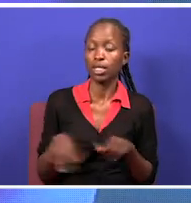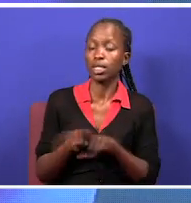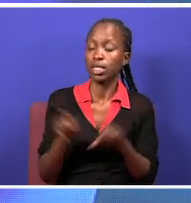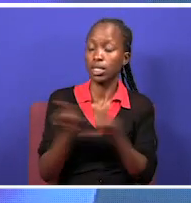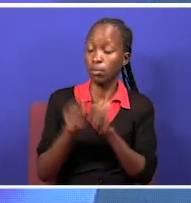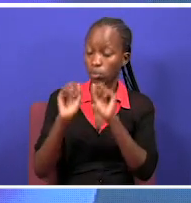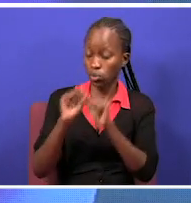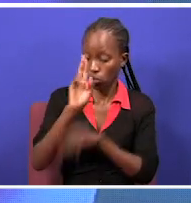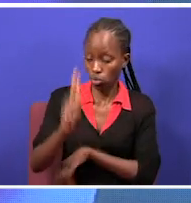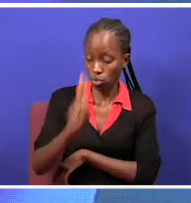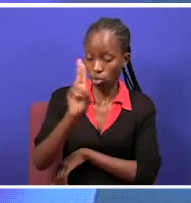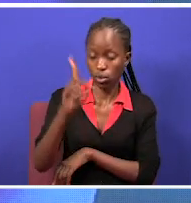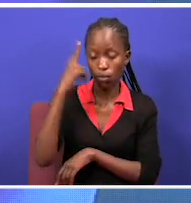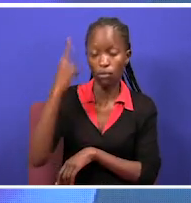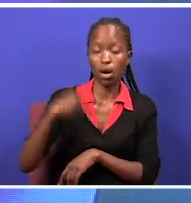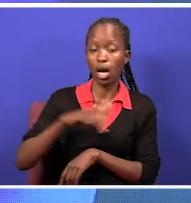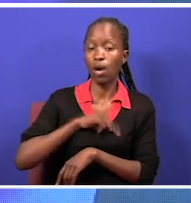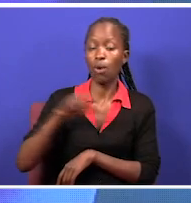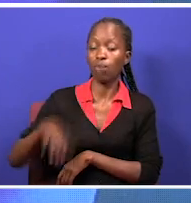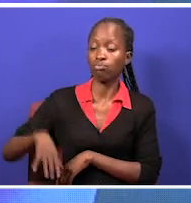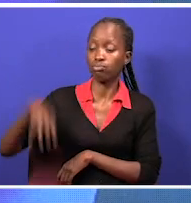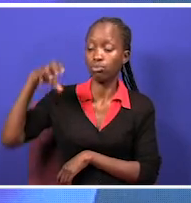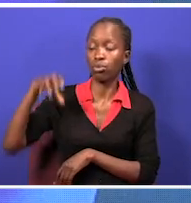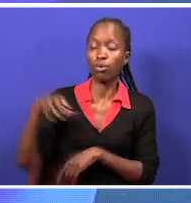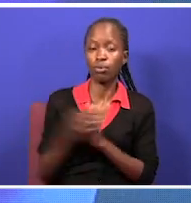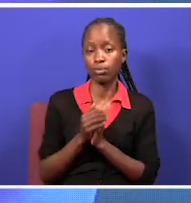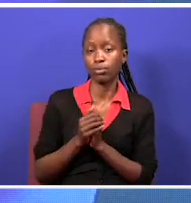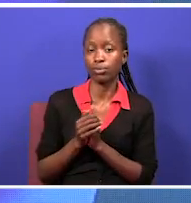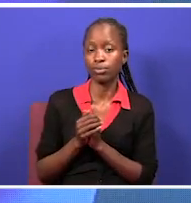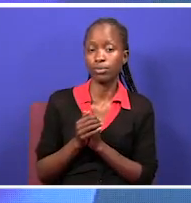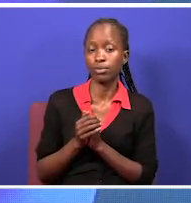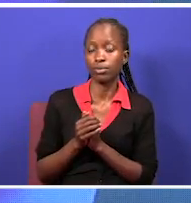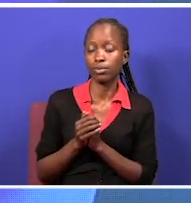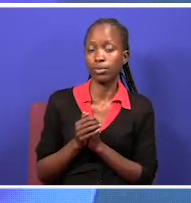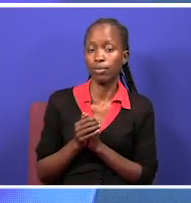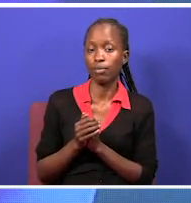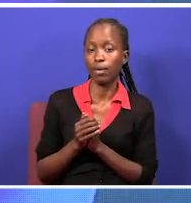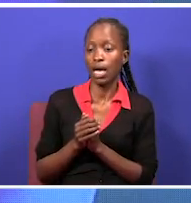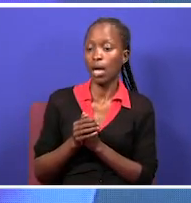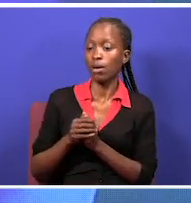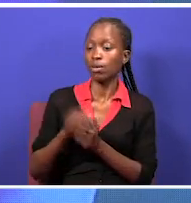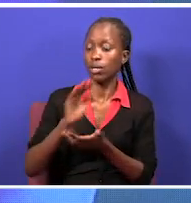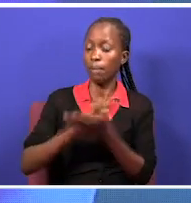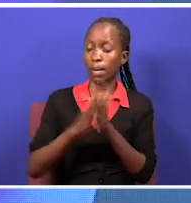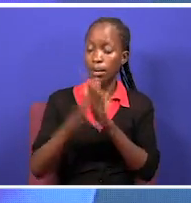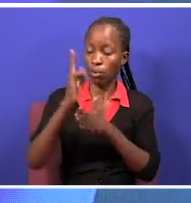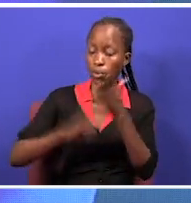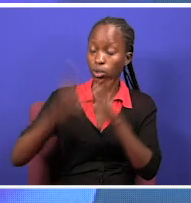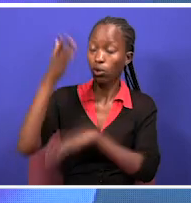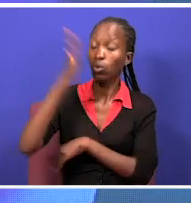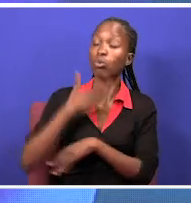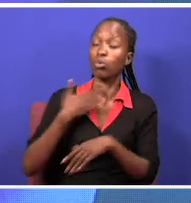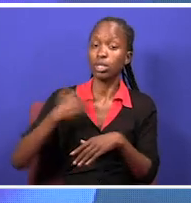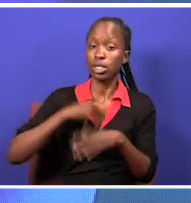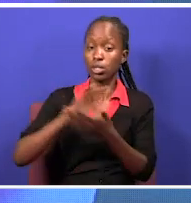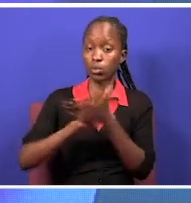useful for our growth, for our becoming, whatever it is that God designed for us to become.